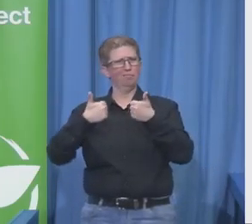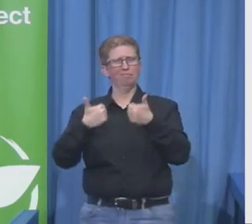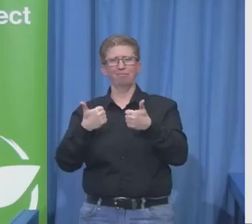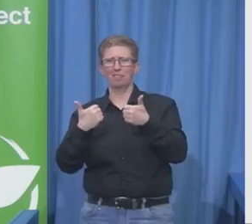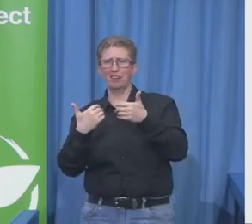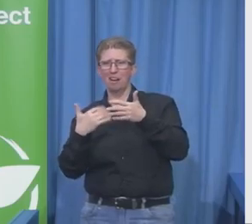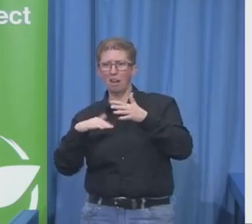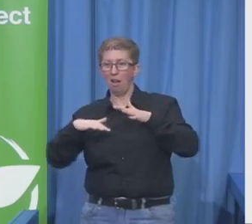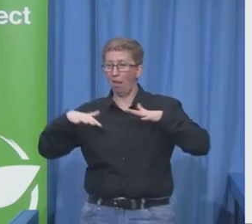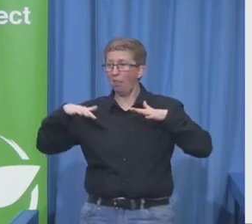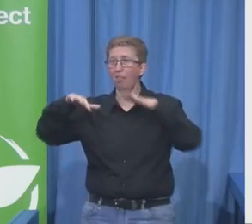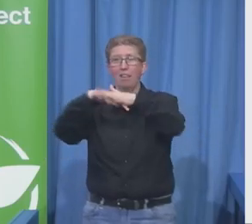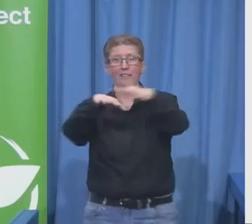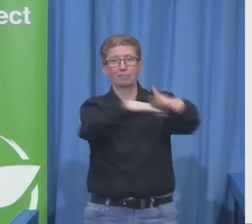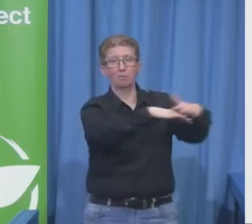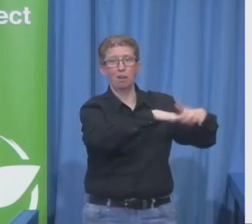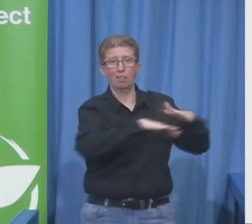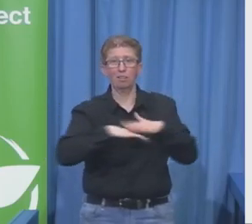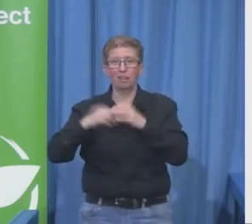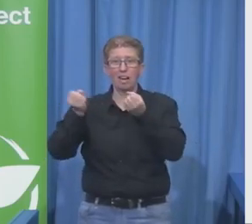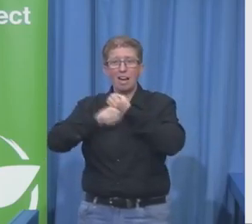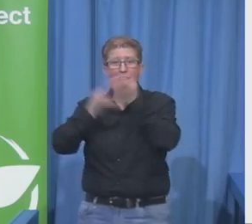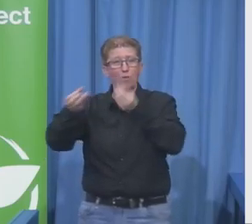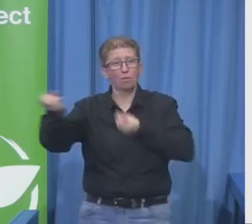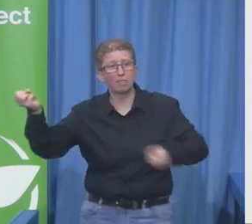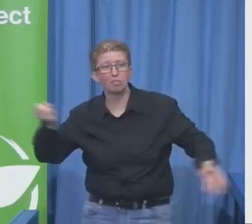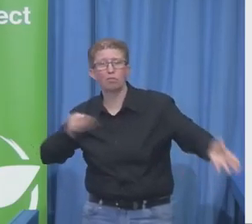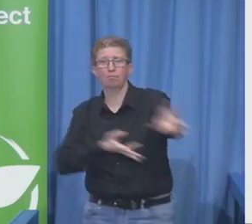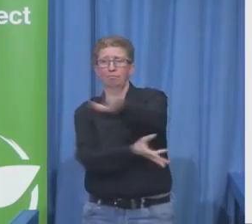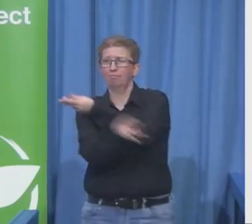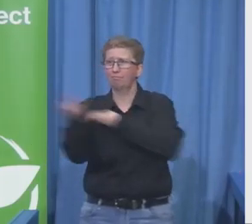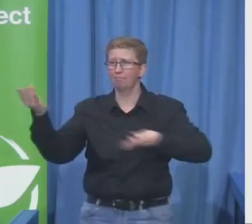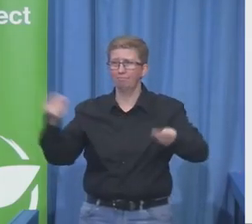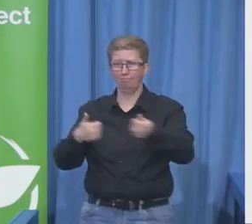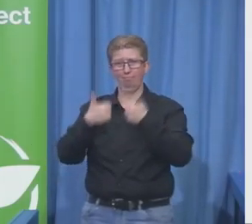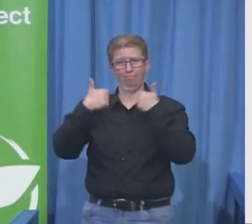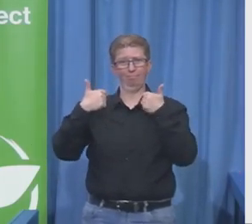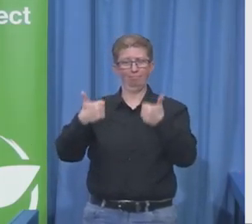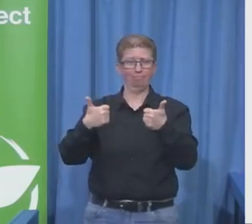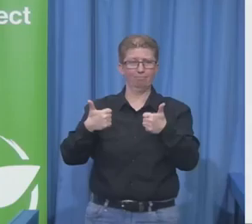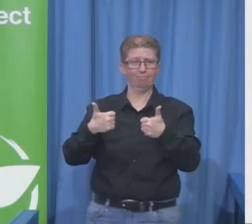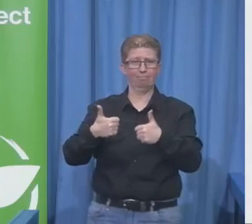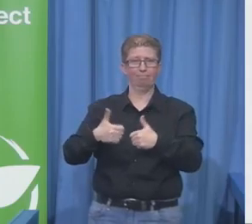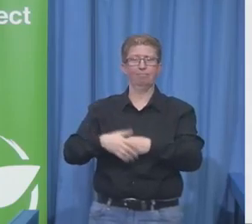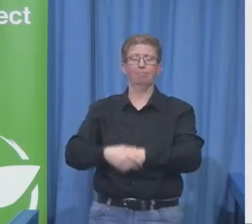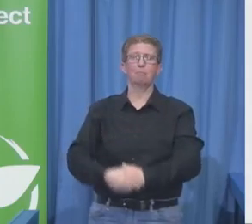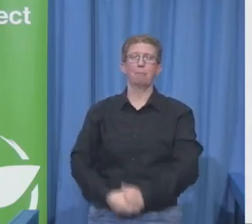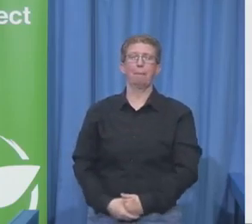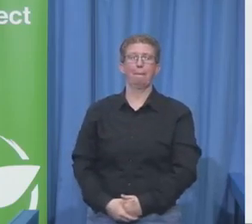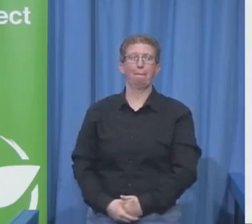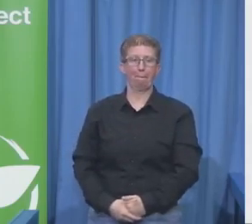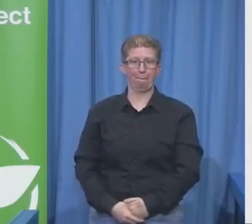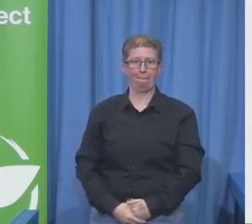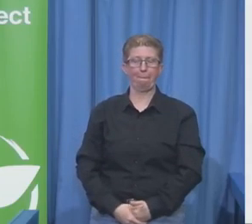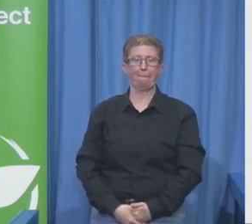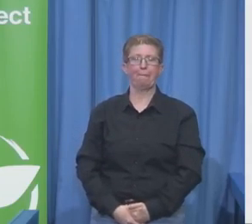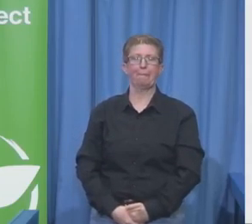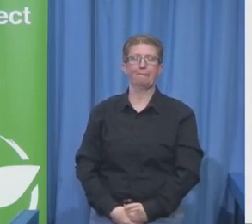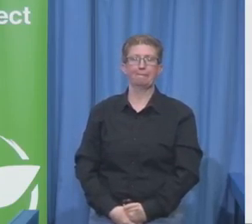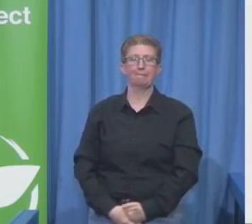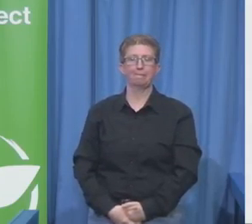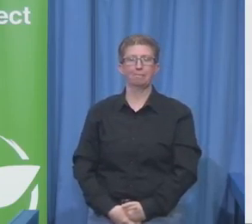Yeah. So when you conduct the assessment process, you should also talk to employees with disabilities and get